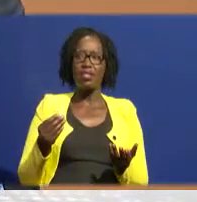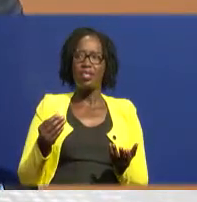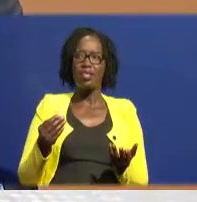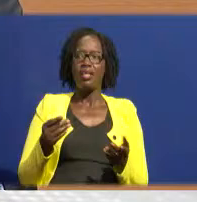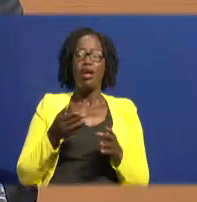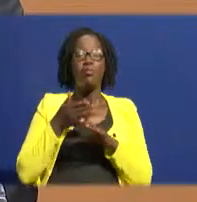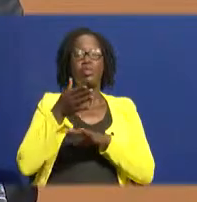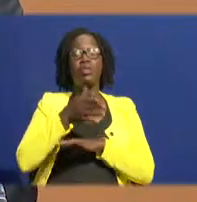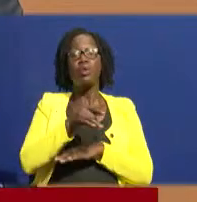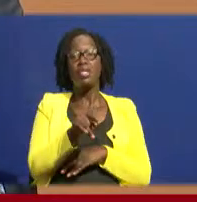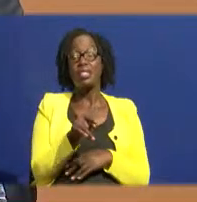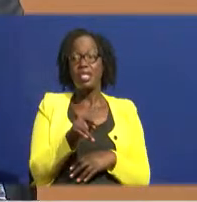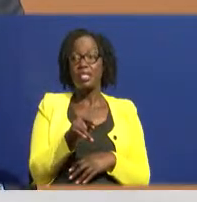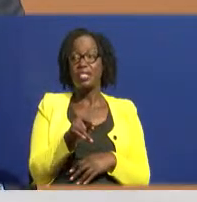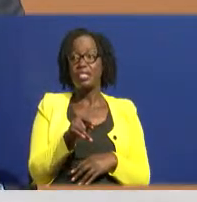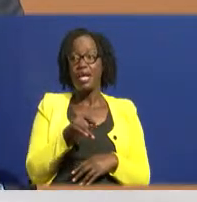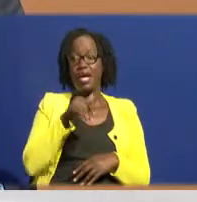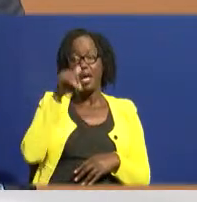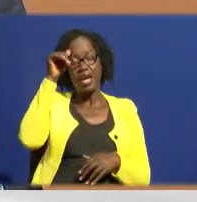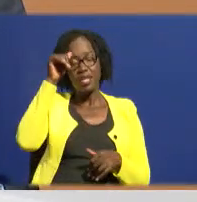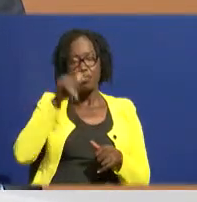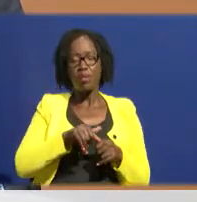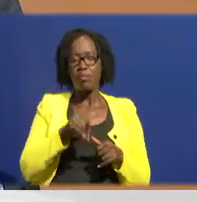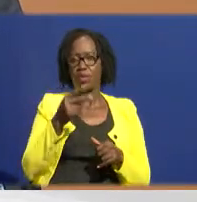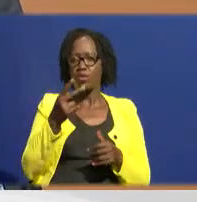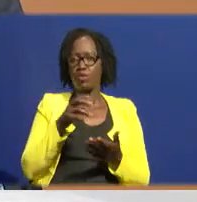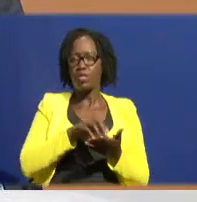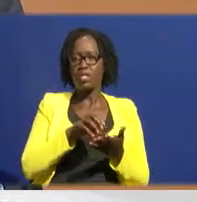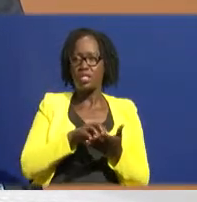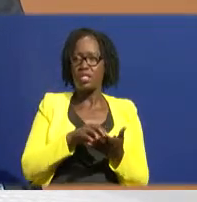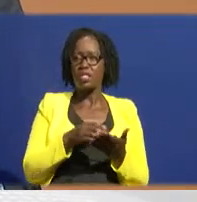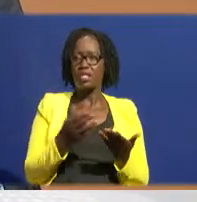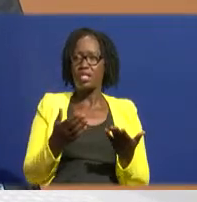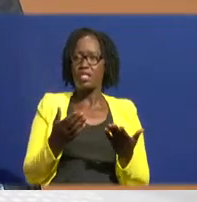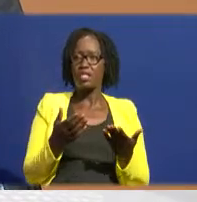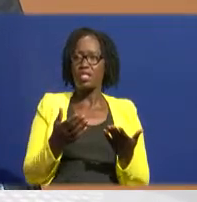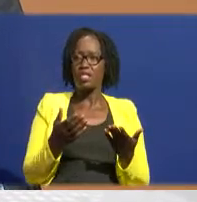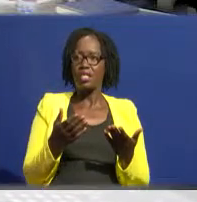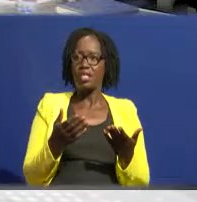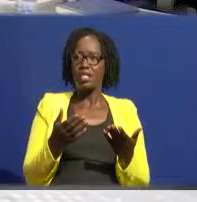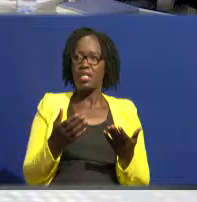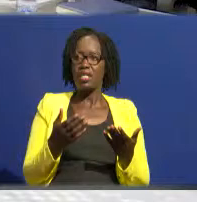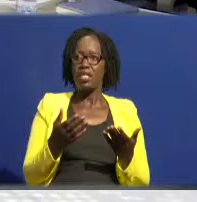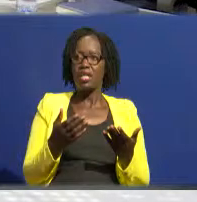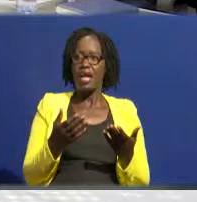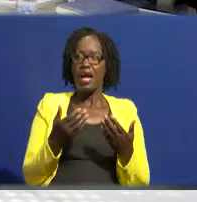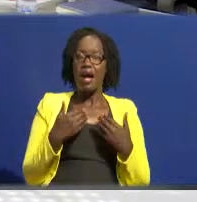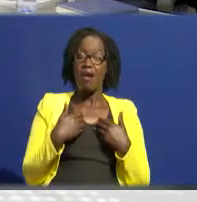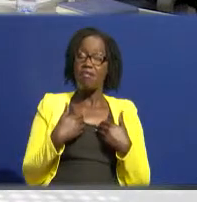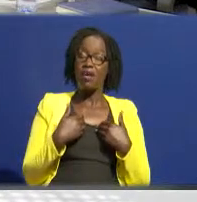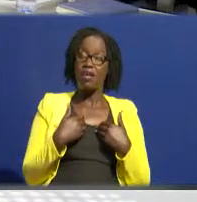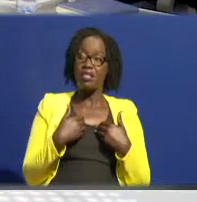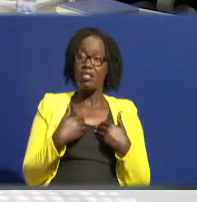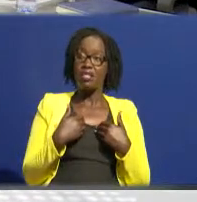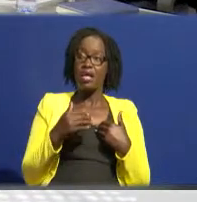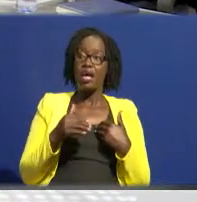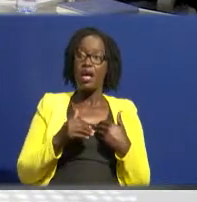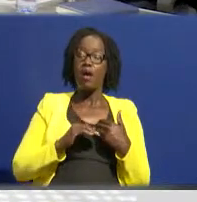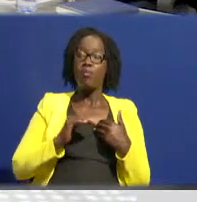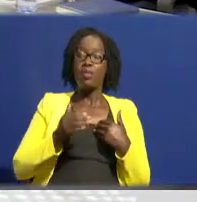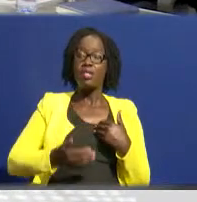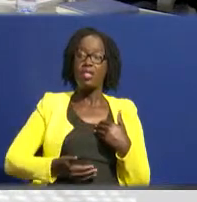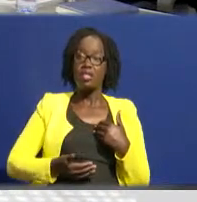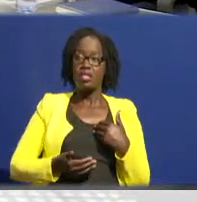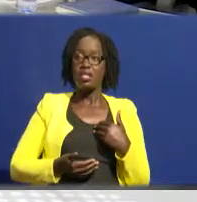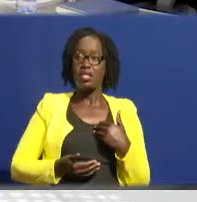even beyond that, in fact, I remember around two cases, they were like, you know what? I've had pregnancies, even